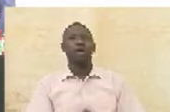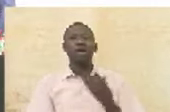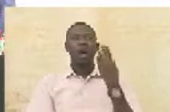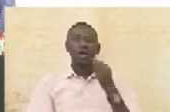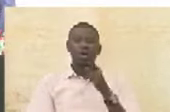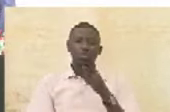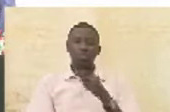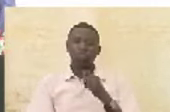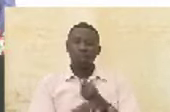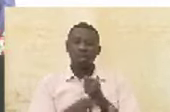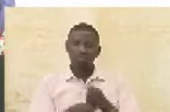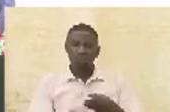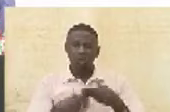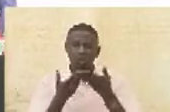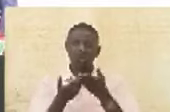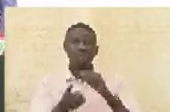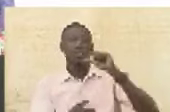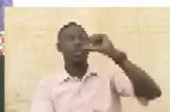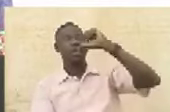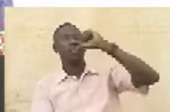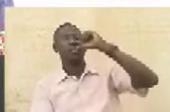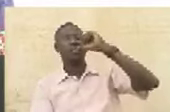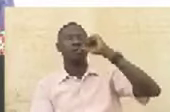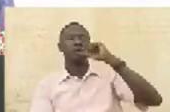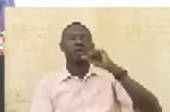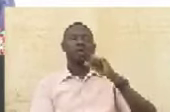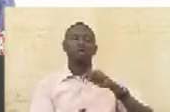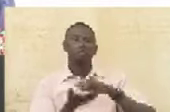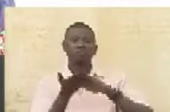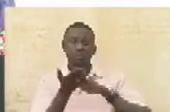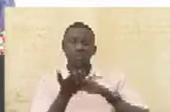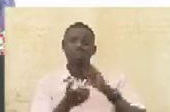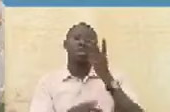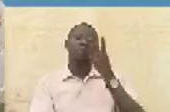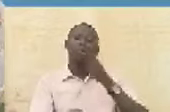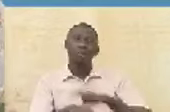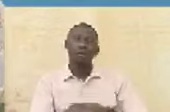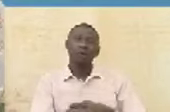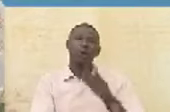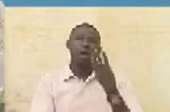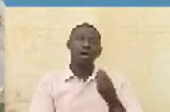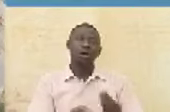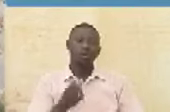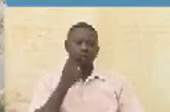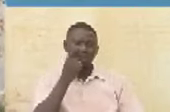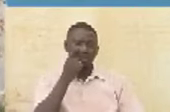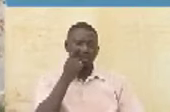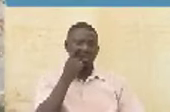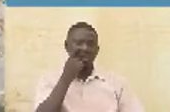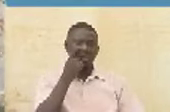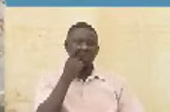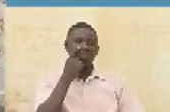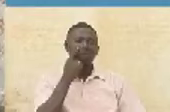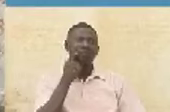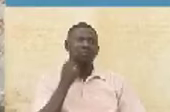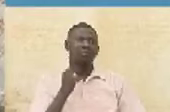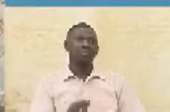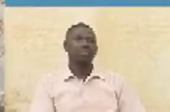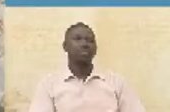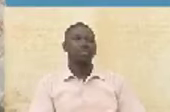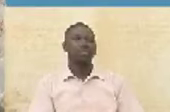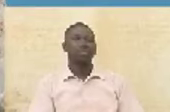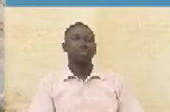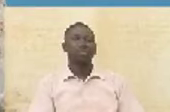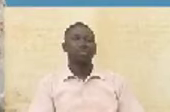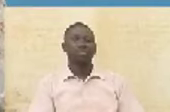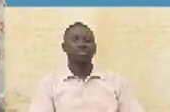time? Yeke nyadi le fo yeke nyadi le fo ye mindi no nyim boro la sinya fulanyanke. Yenda ngiri ya nyinin ka. Ngo